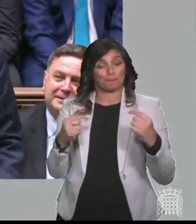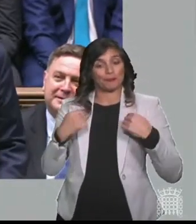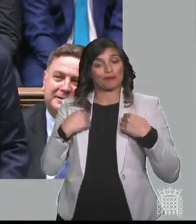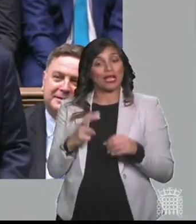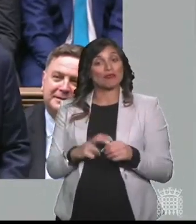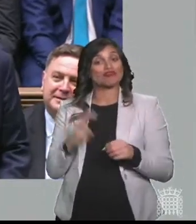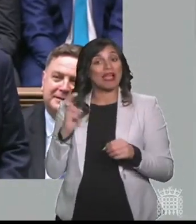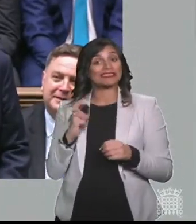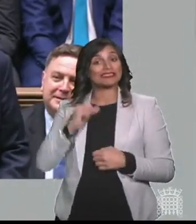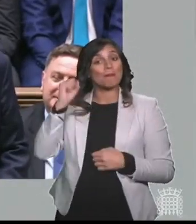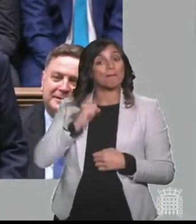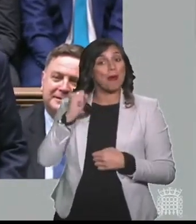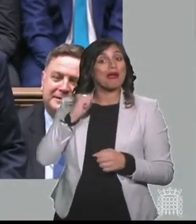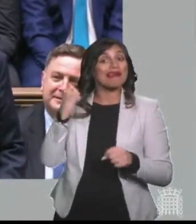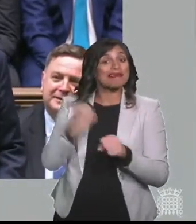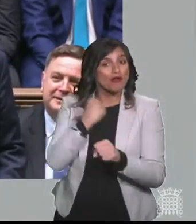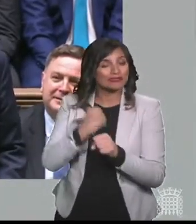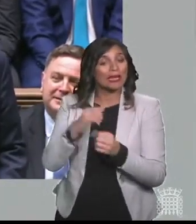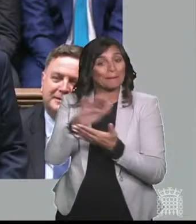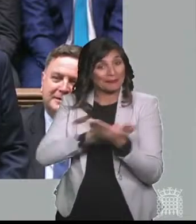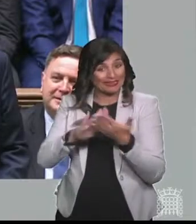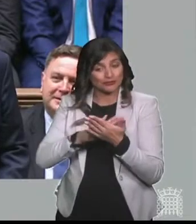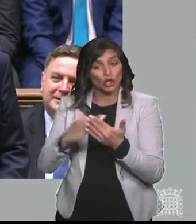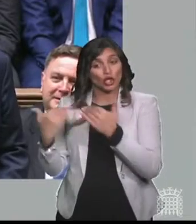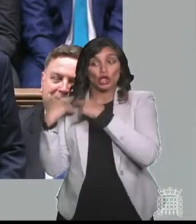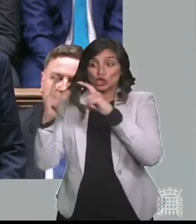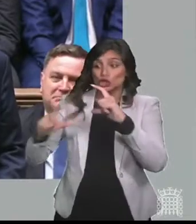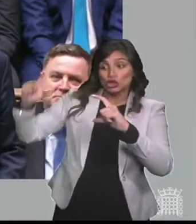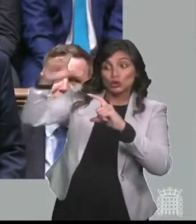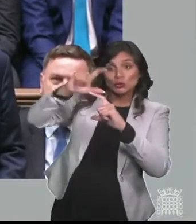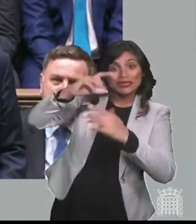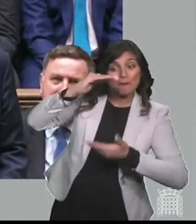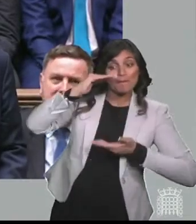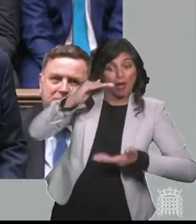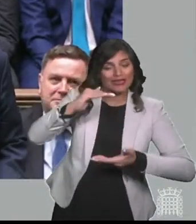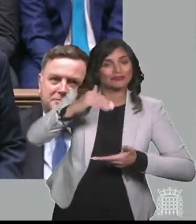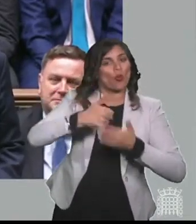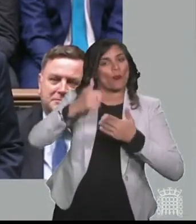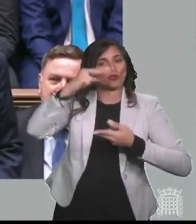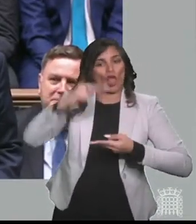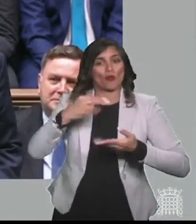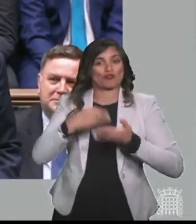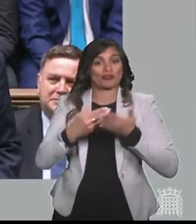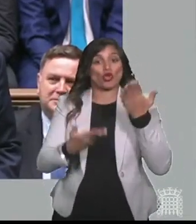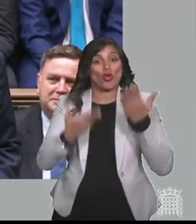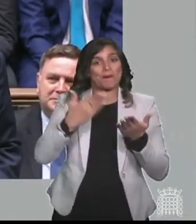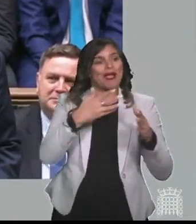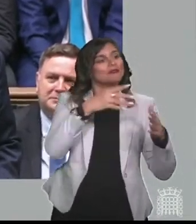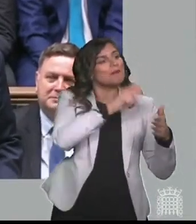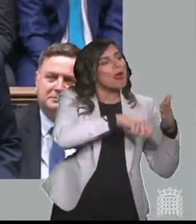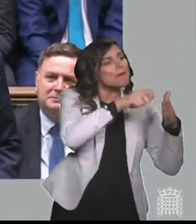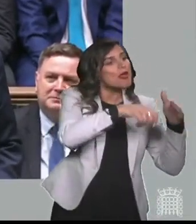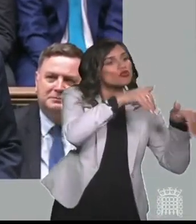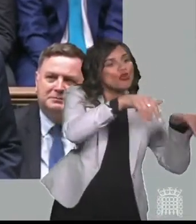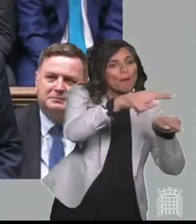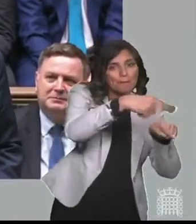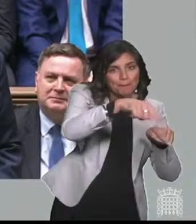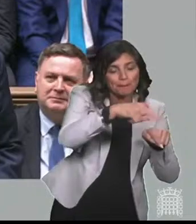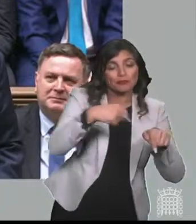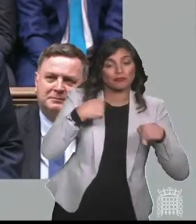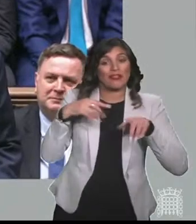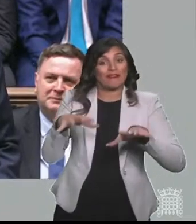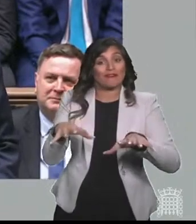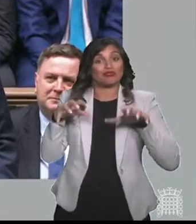means the duty on a pint is always lower than in the shops, I have decided to freeze all alcohol duty until